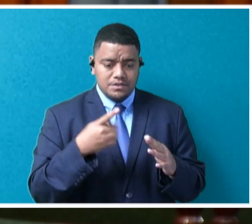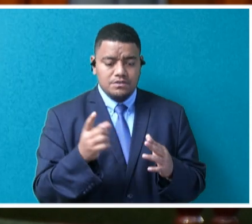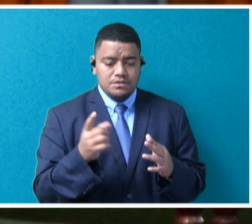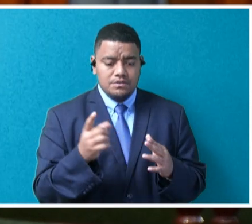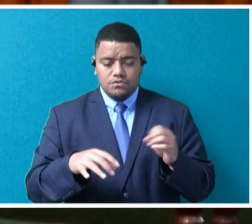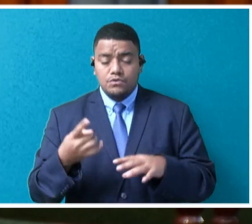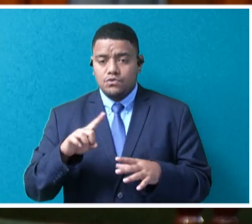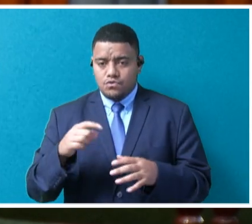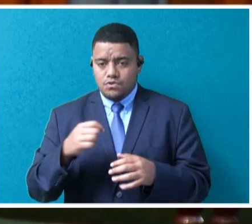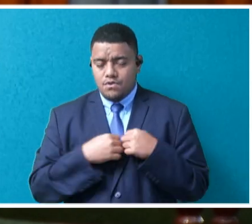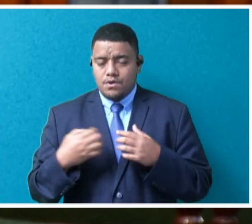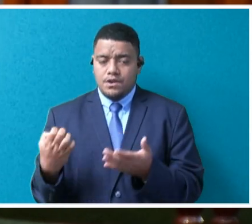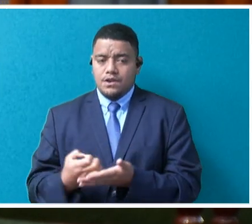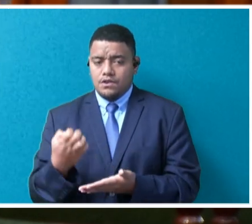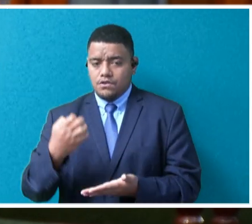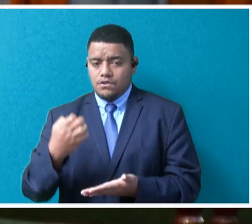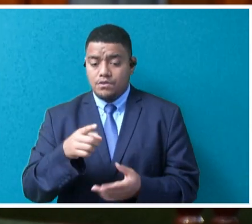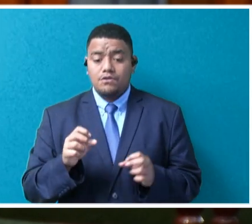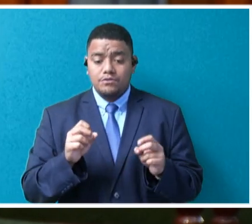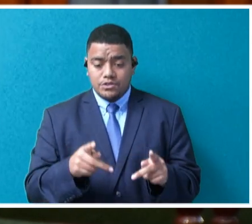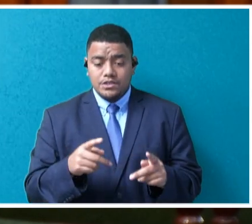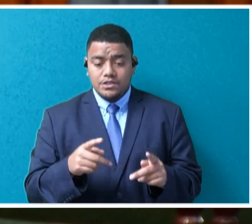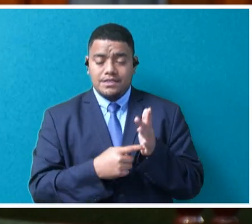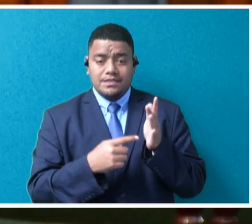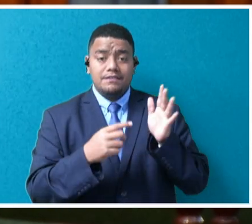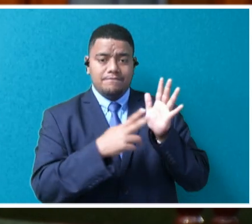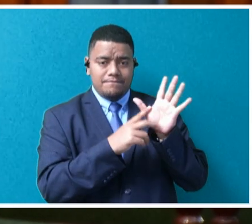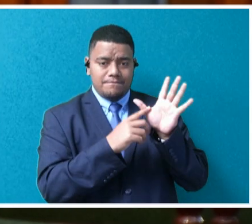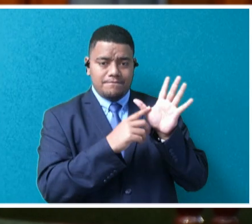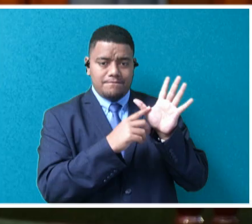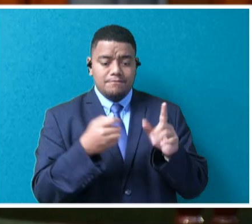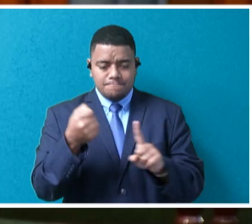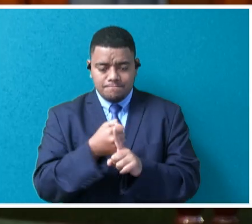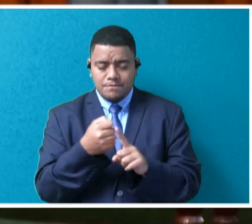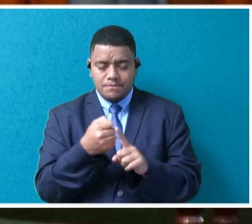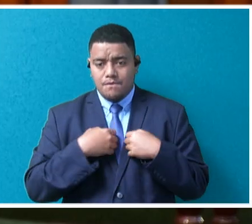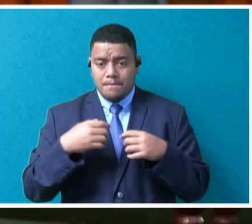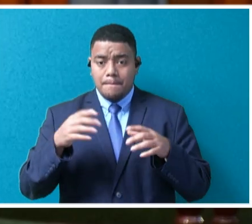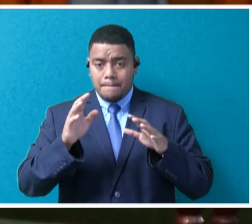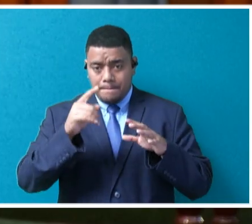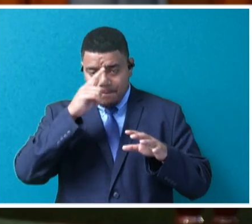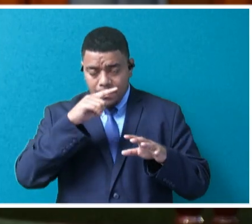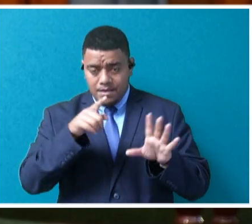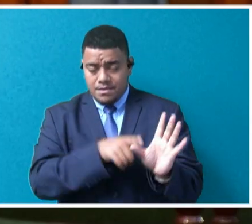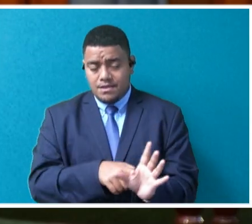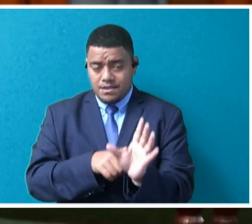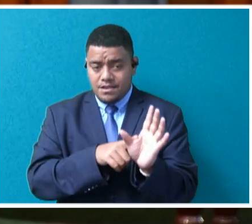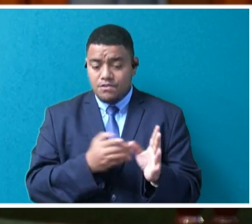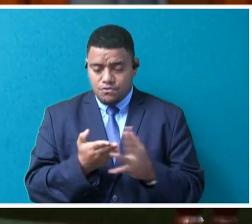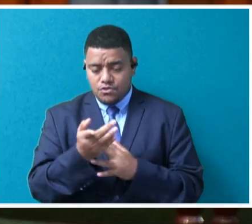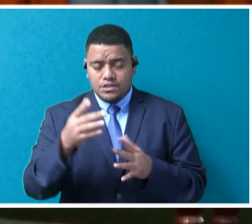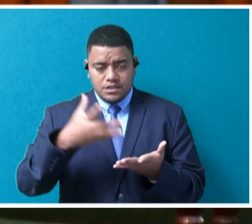to our economy. This is an opportunity that TVET empowers our young people to access through this